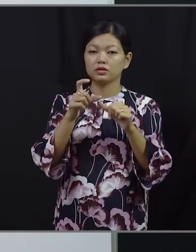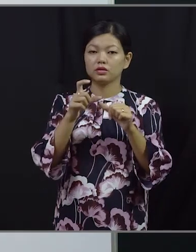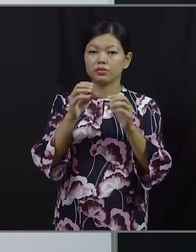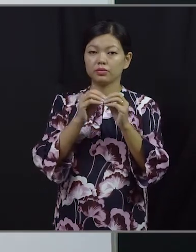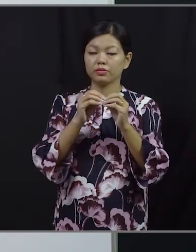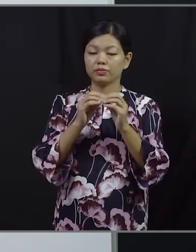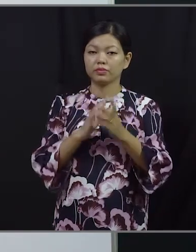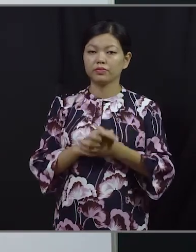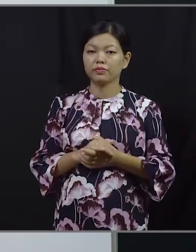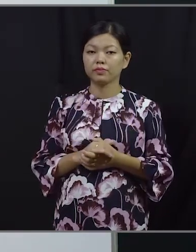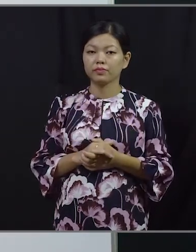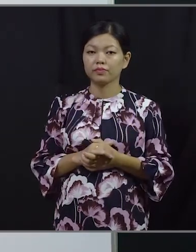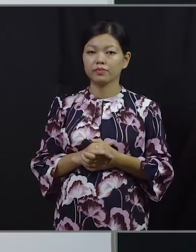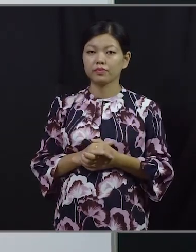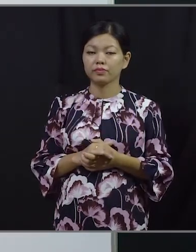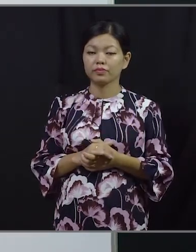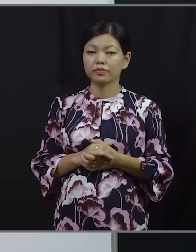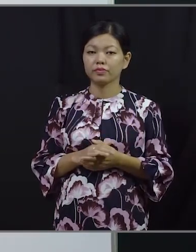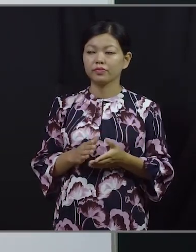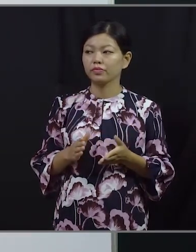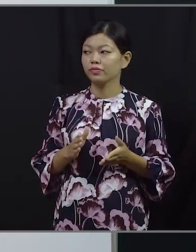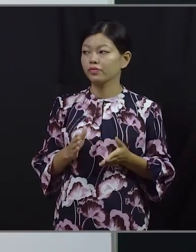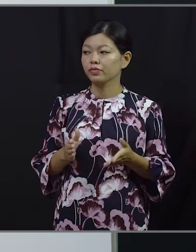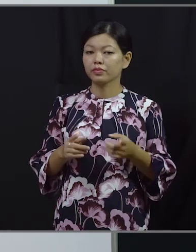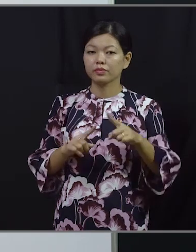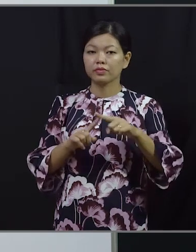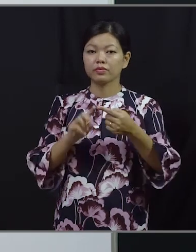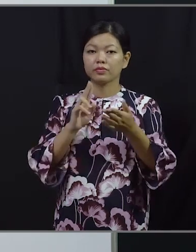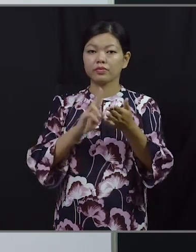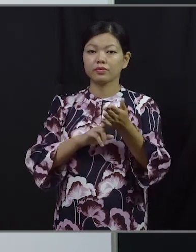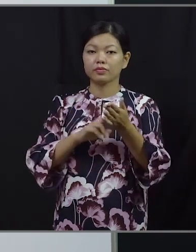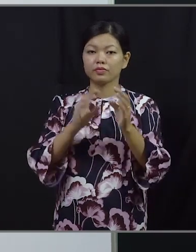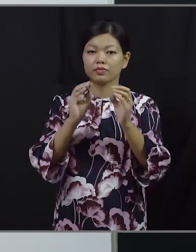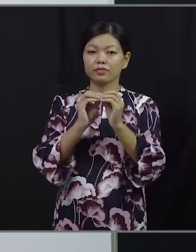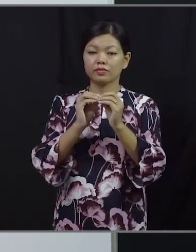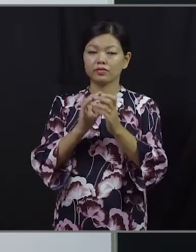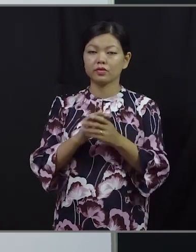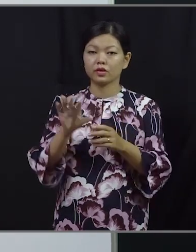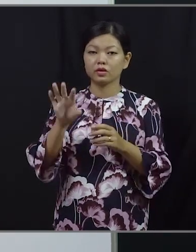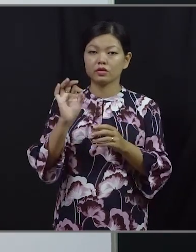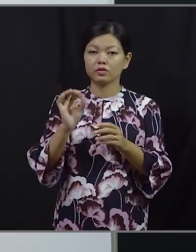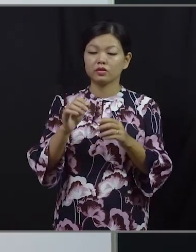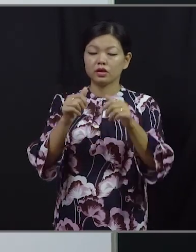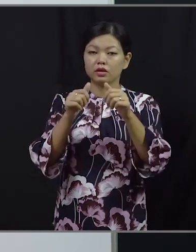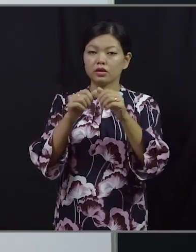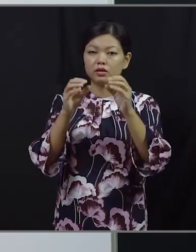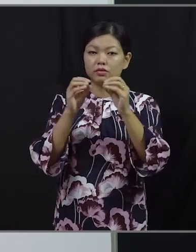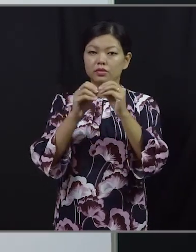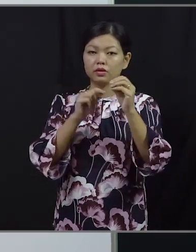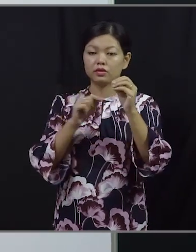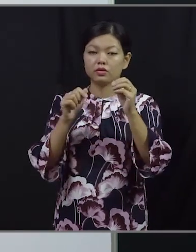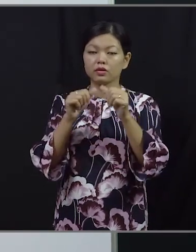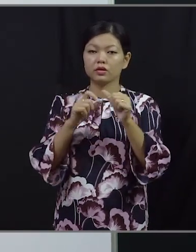ACB. Okay. Okay, now, so for tan beta, let's check again. For tan beta, we have AB divided by